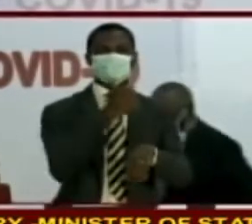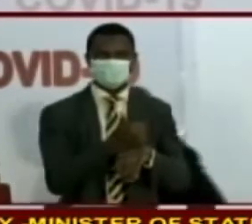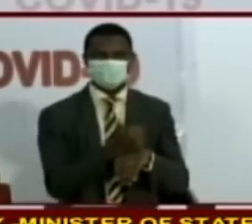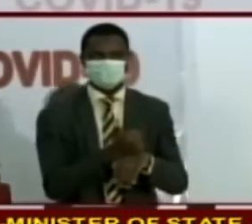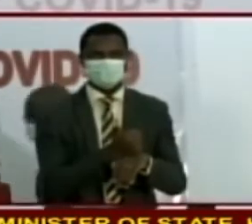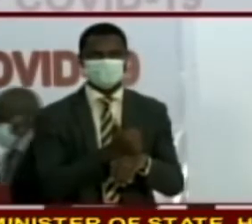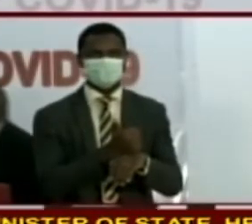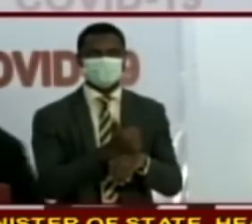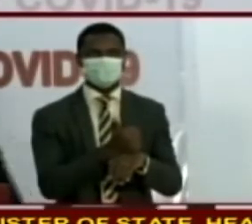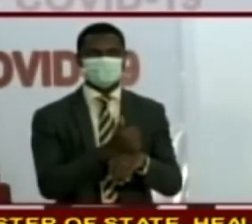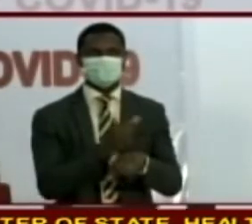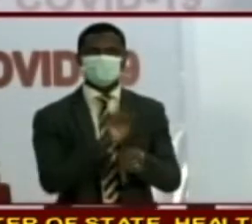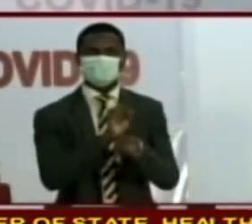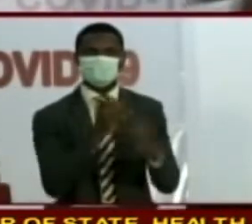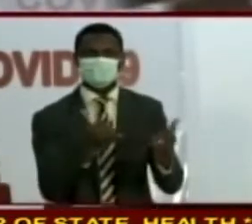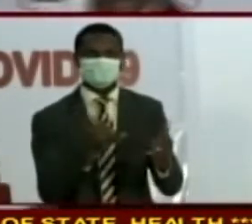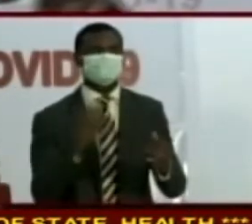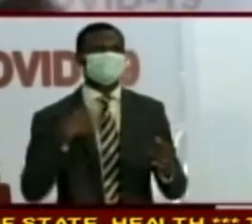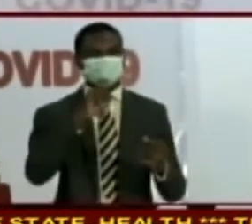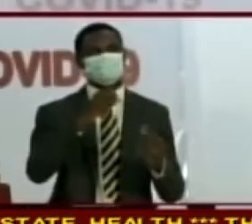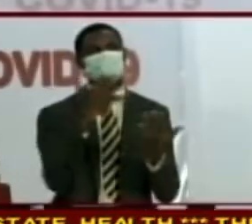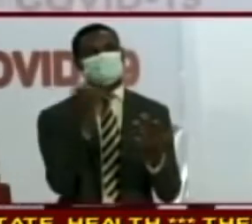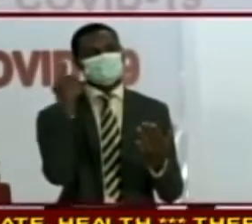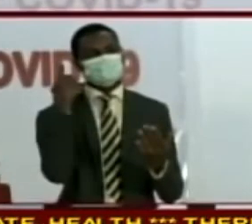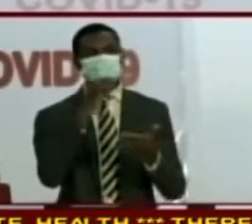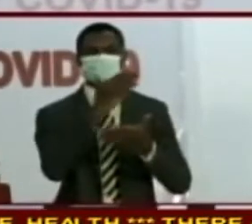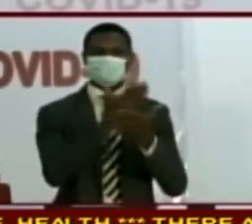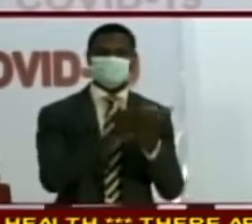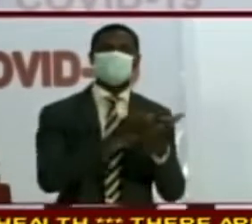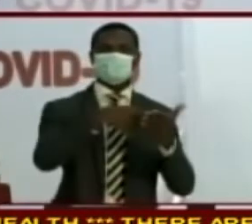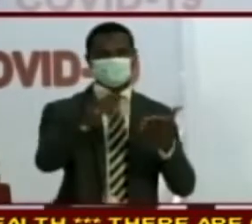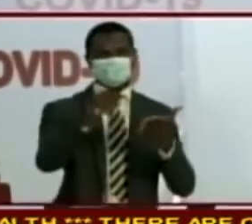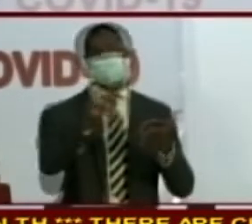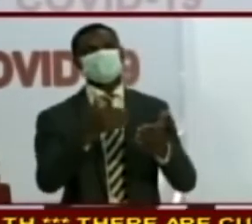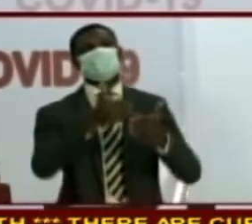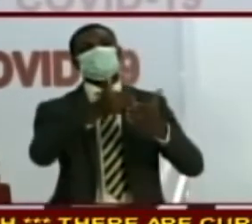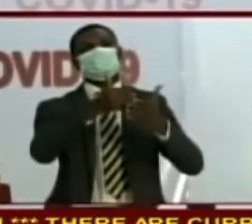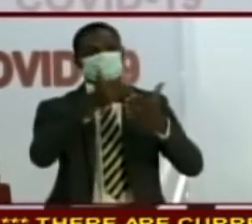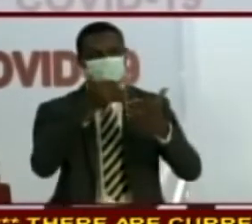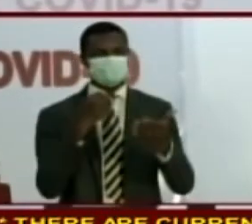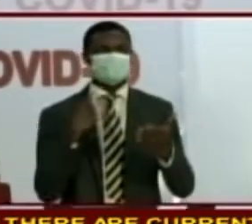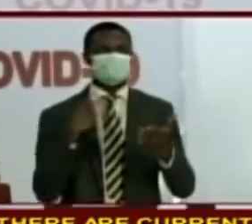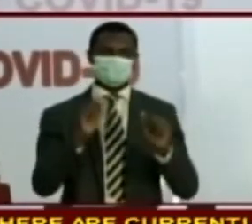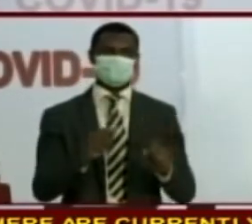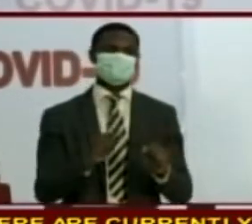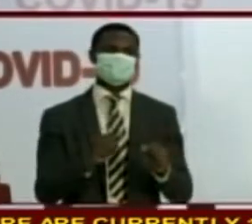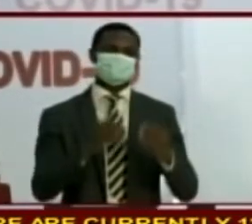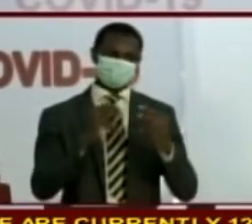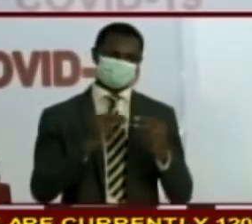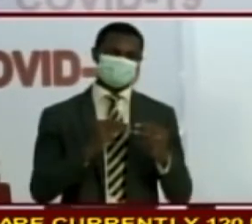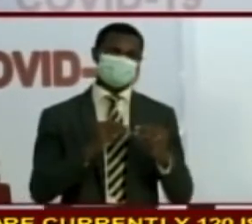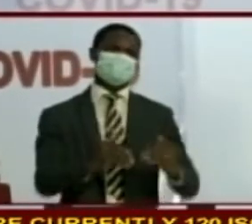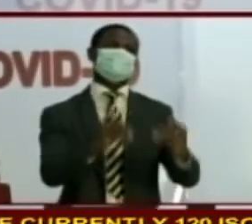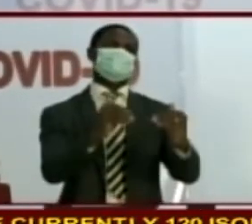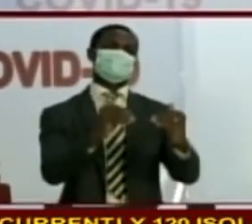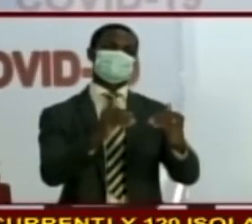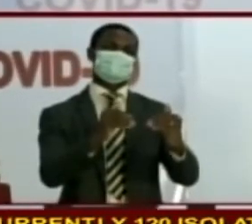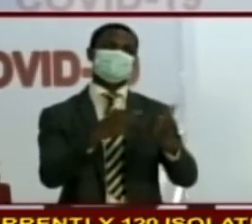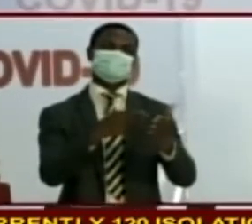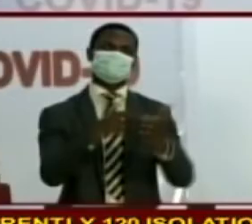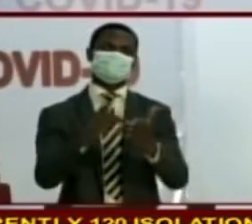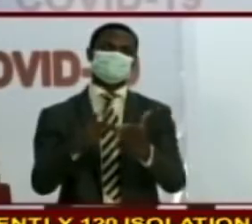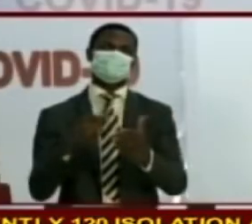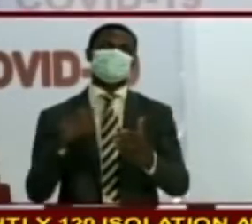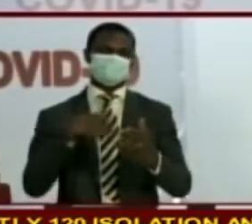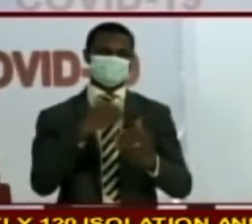certain approvals, and I believe that as we are processing it, by the time that the leadership of